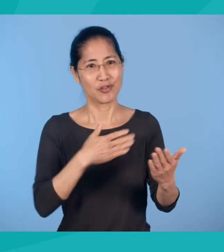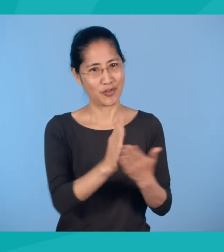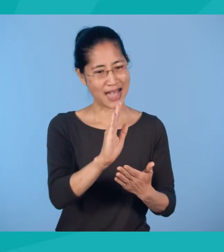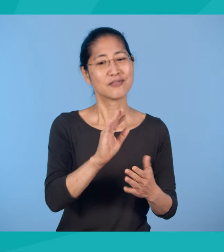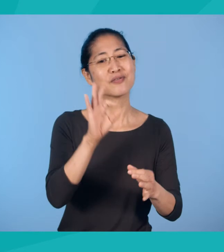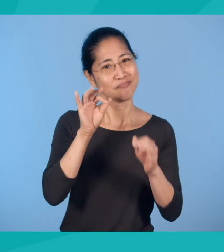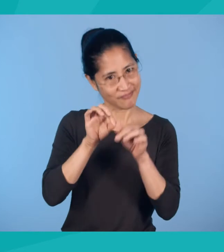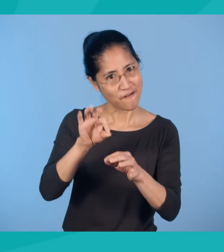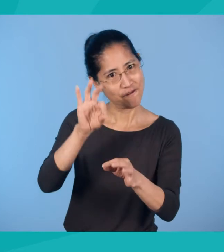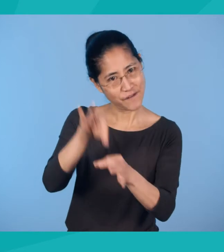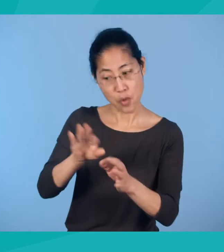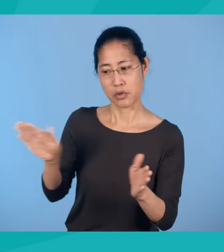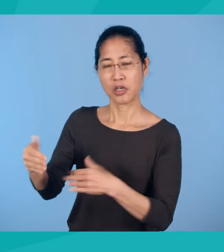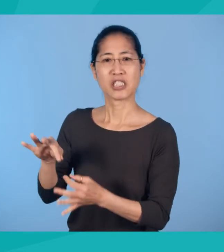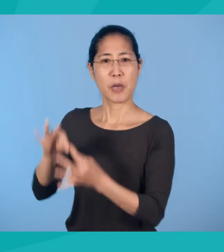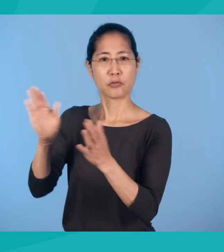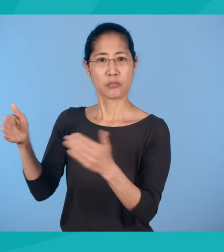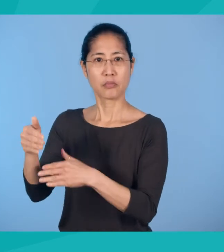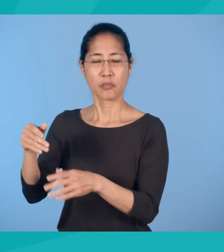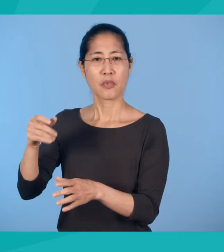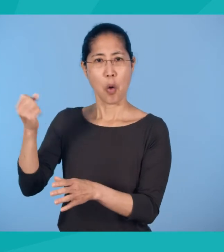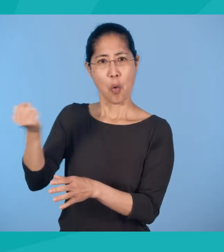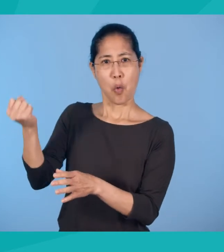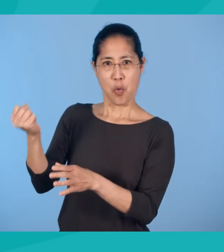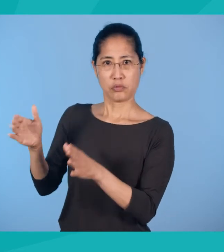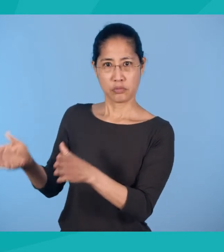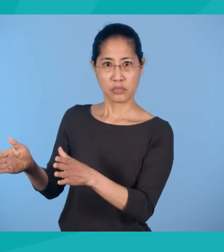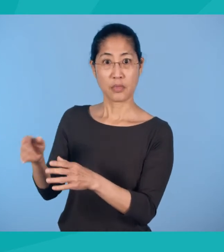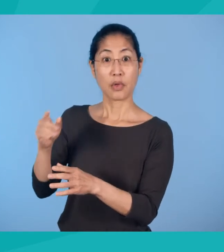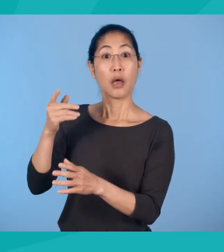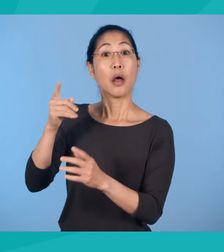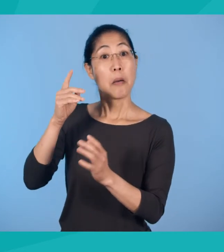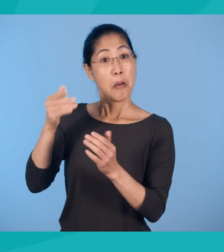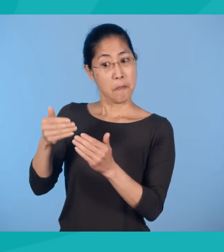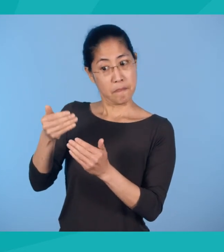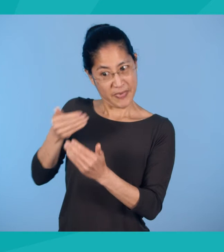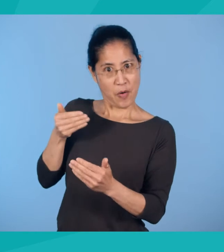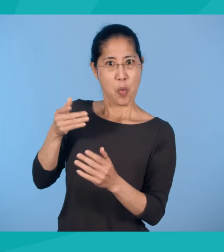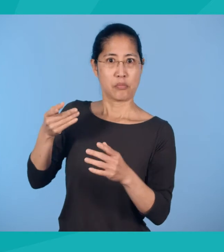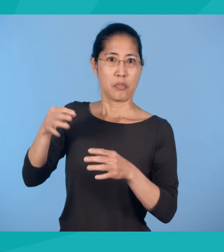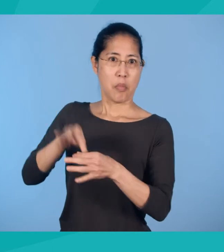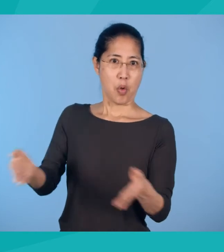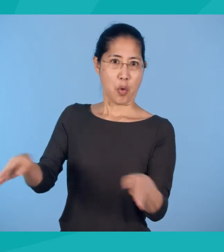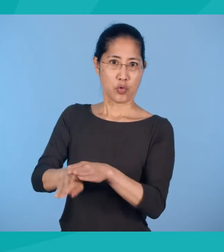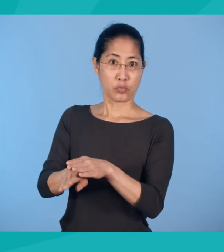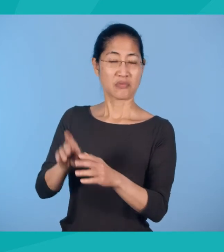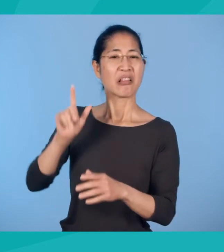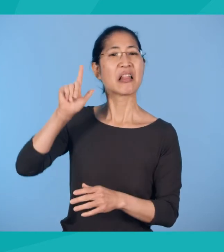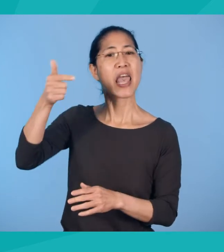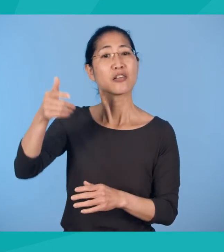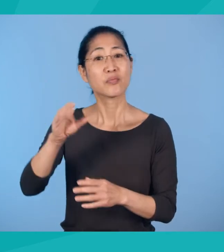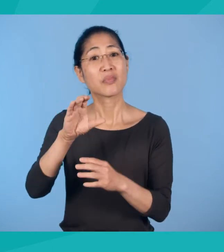ballot. This is a fail-safe to ensure the voter can cast their ballot before the polls close. The county recorder will later determine if the voter